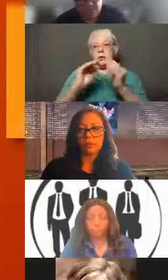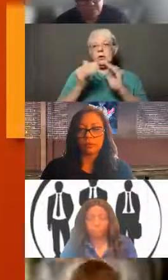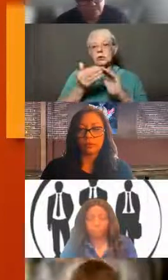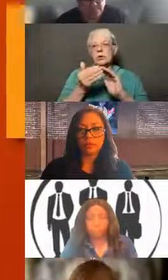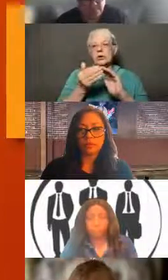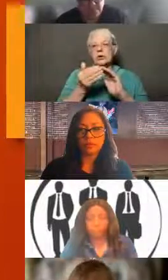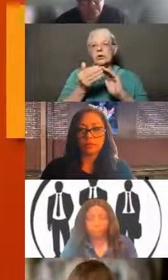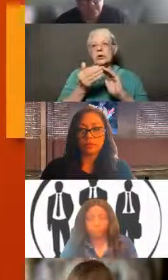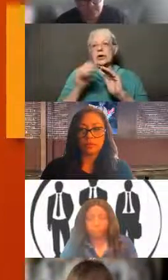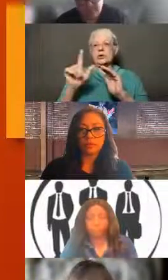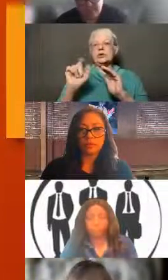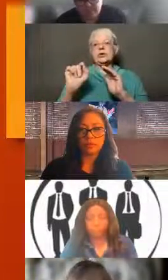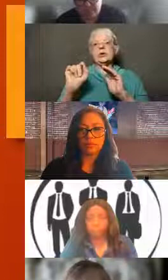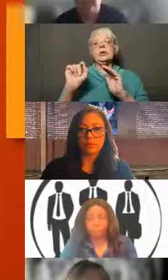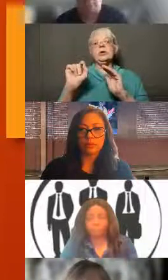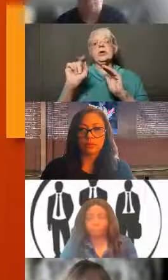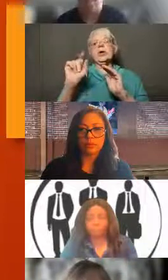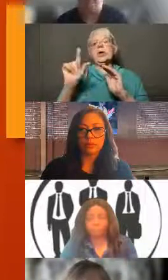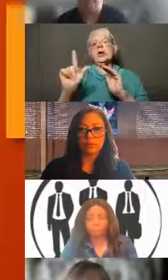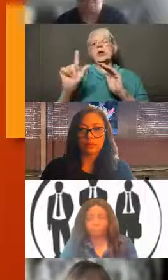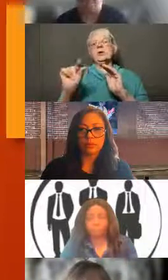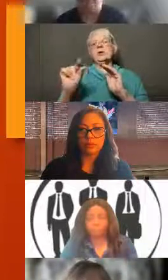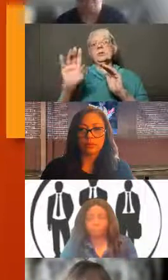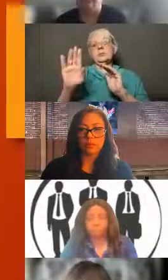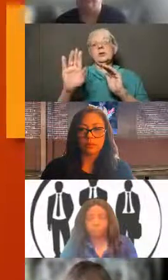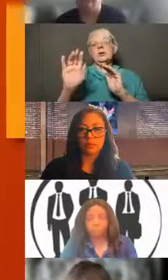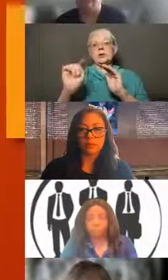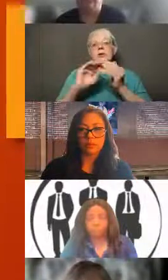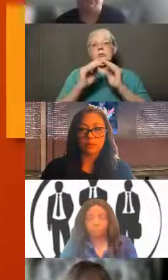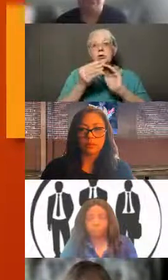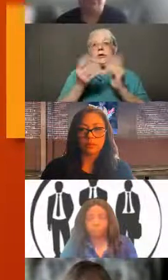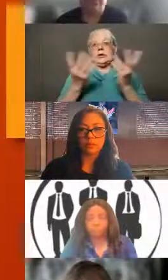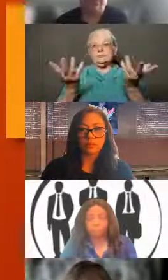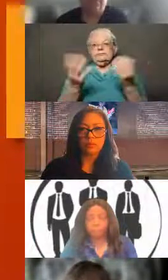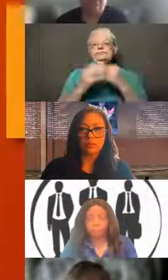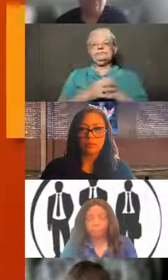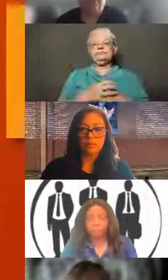the LGBTQ community. So that's my statement. Thank you.